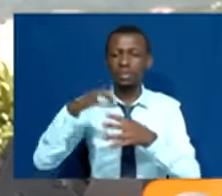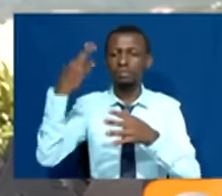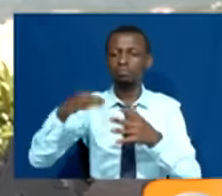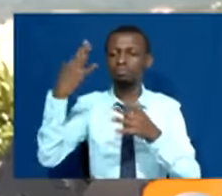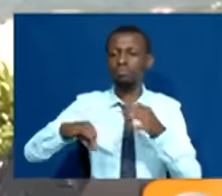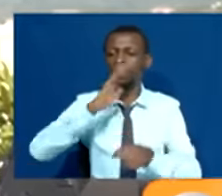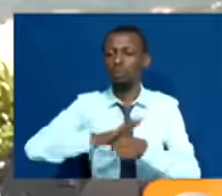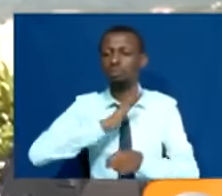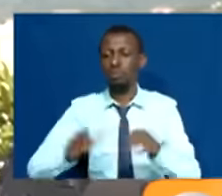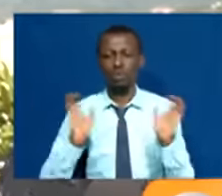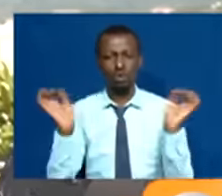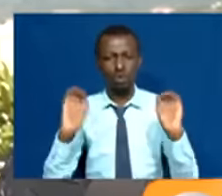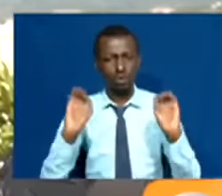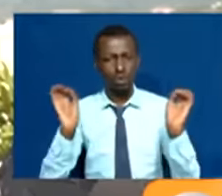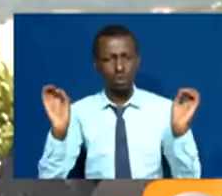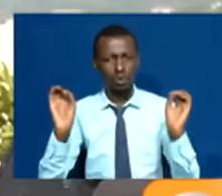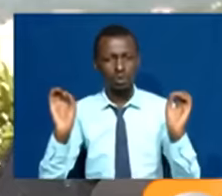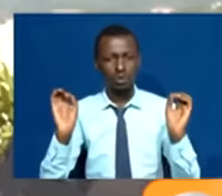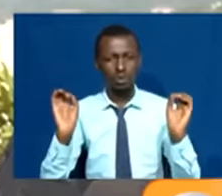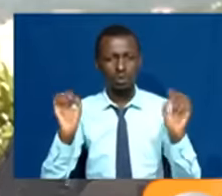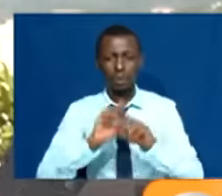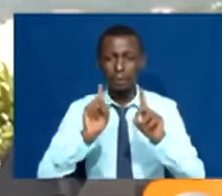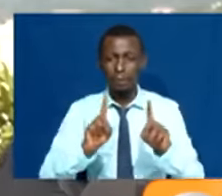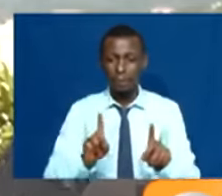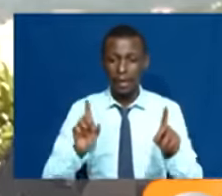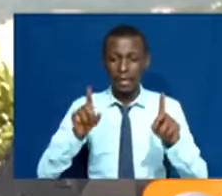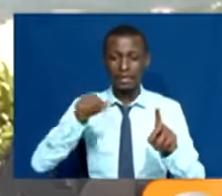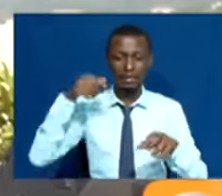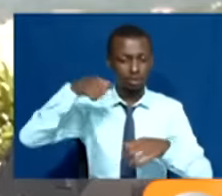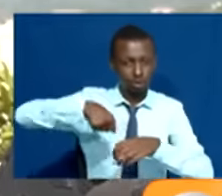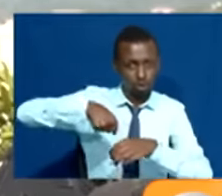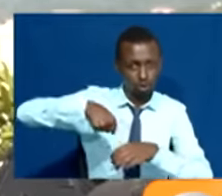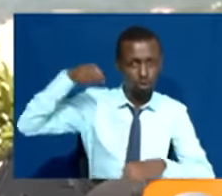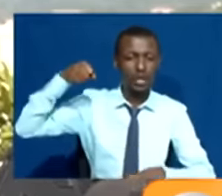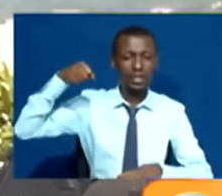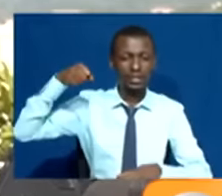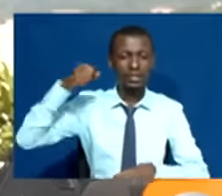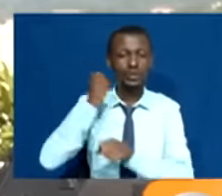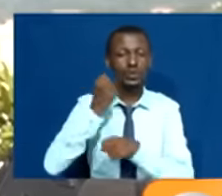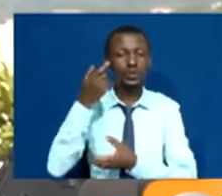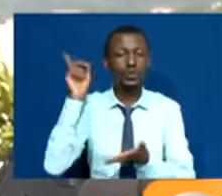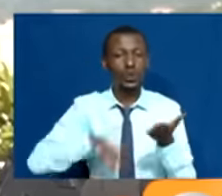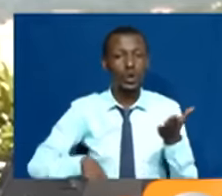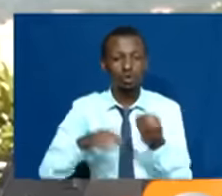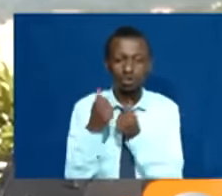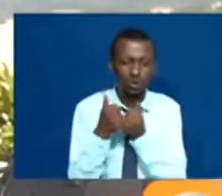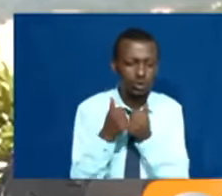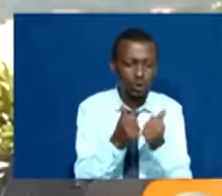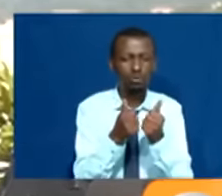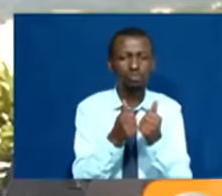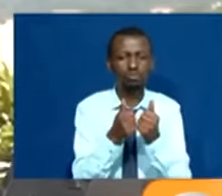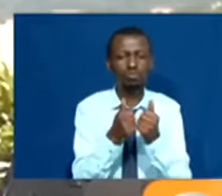not to chop vegetables. He was not given that sword for chopping vegetables, but for dealing with crooks